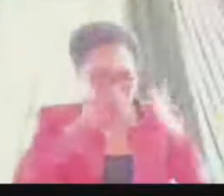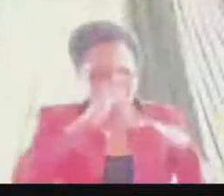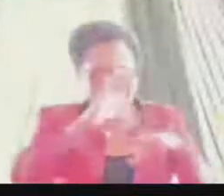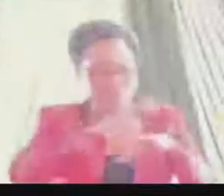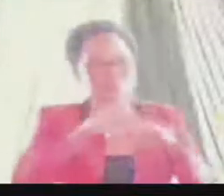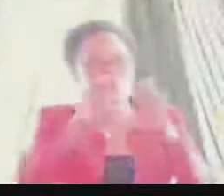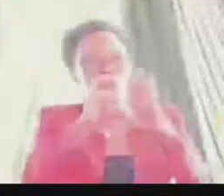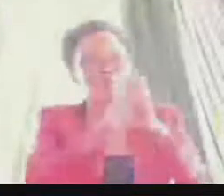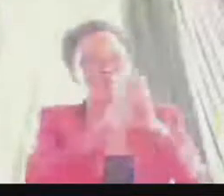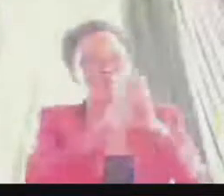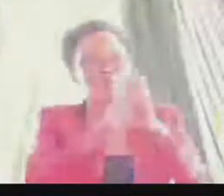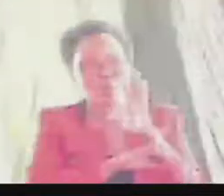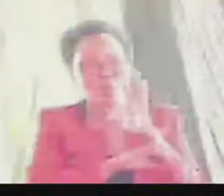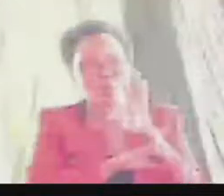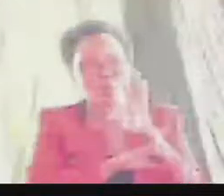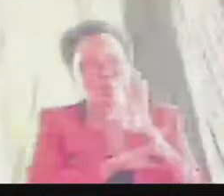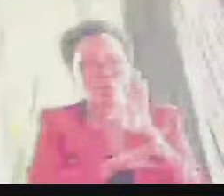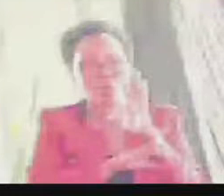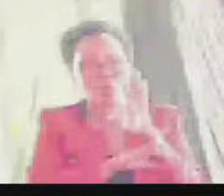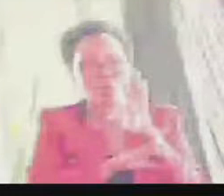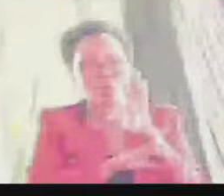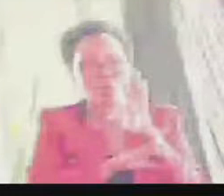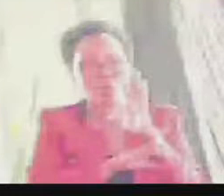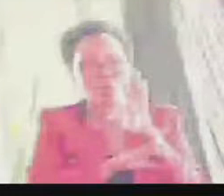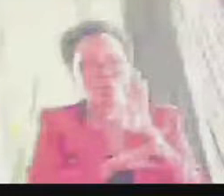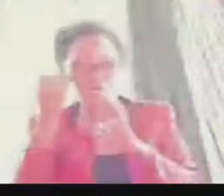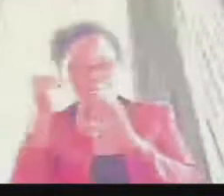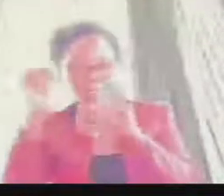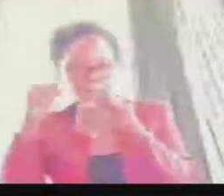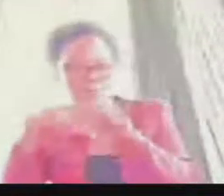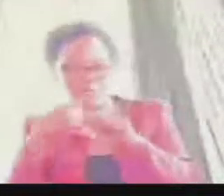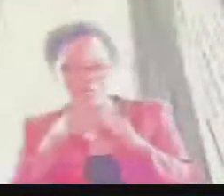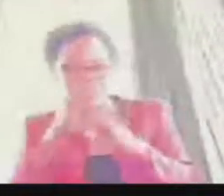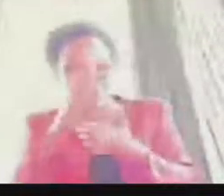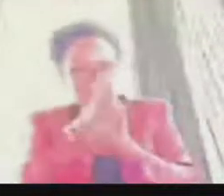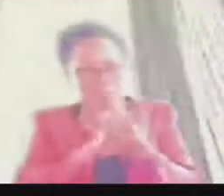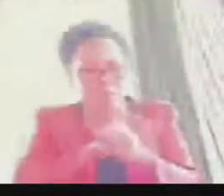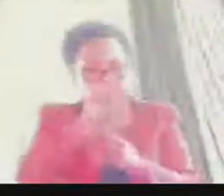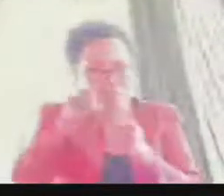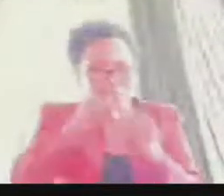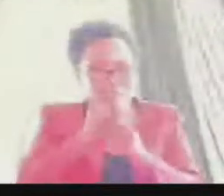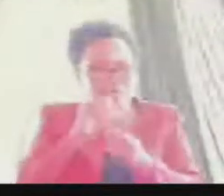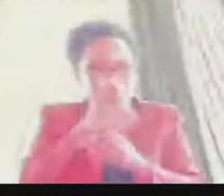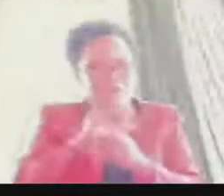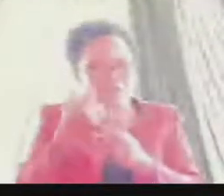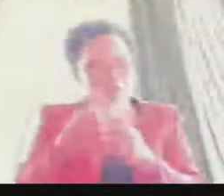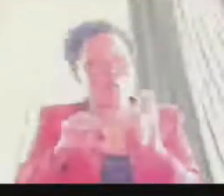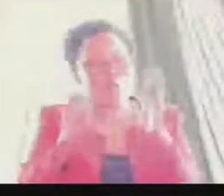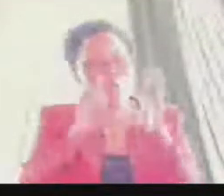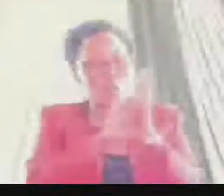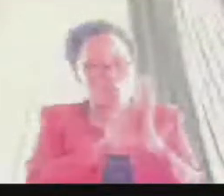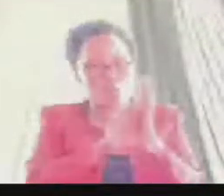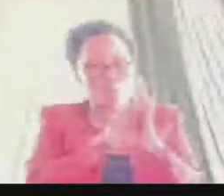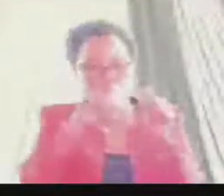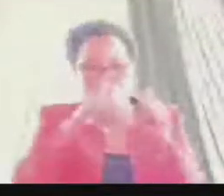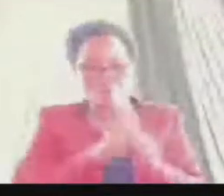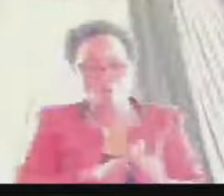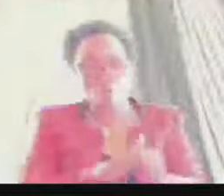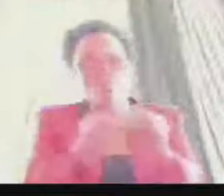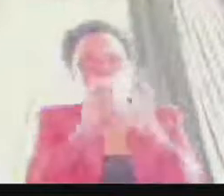pronounce itself that a certain aspect of the law is unconstitutional.